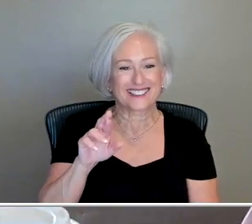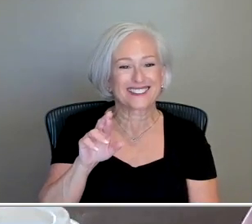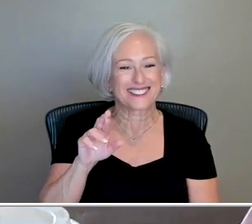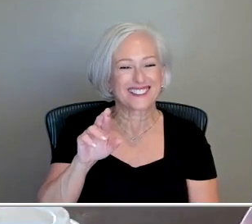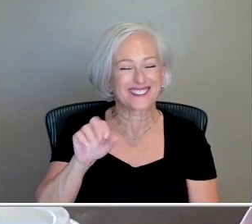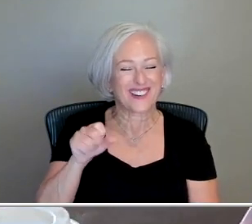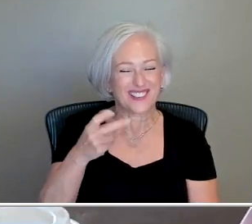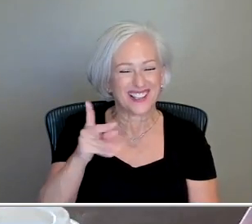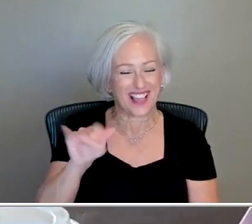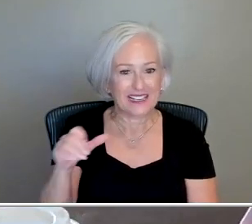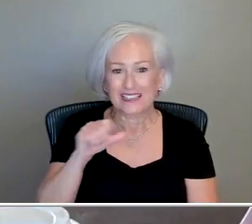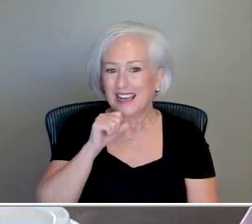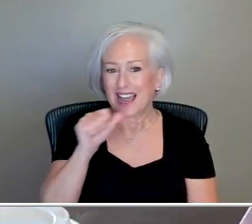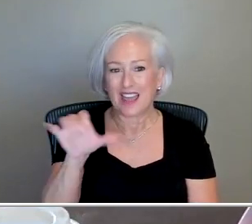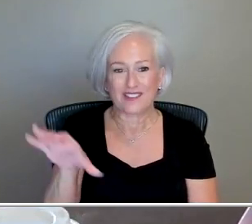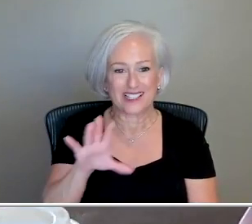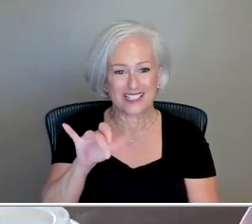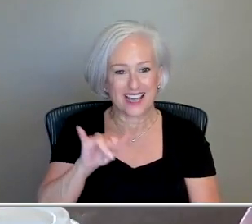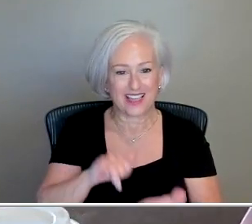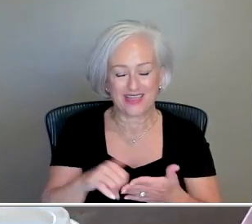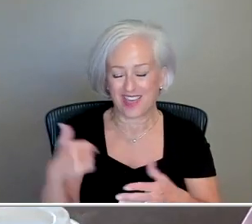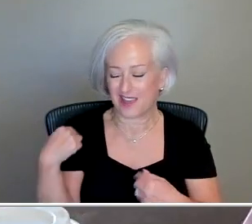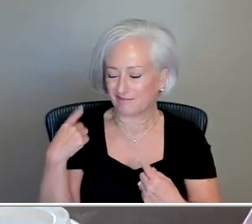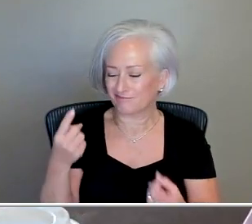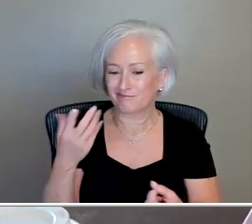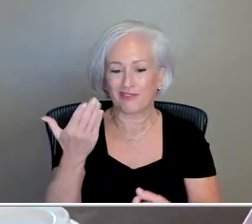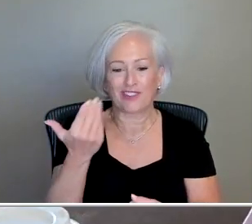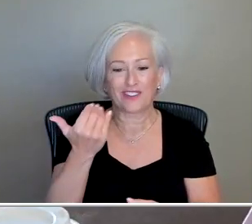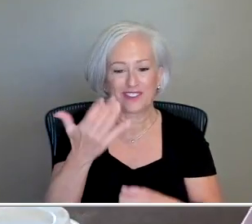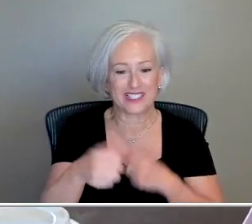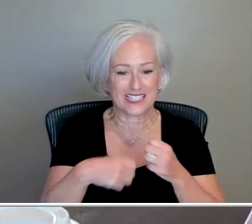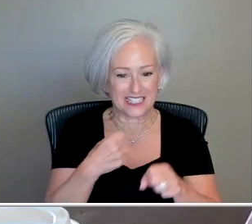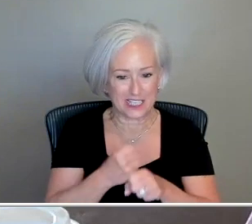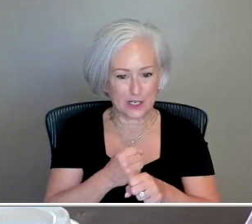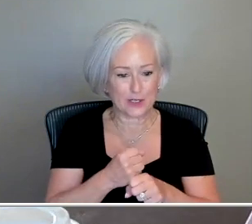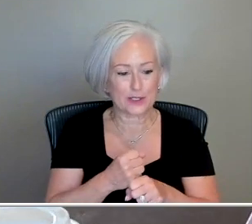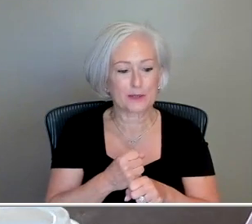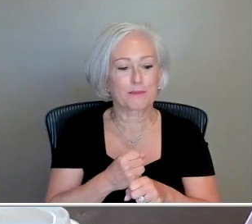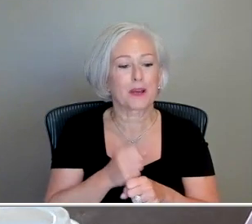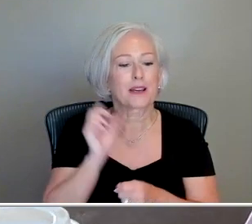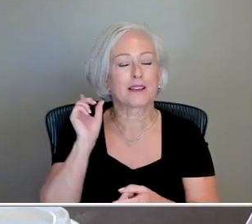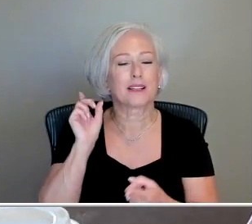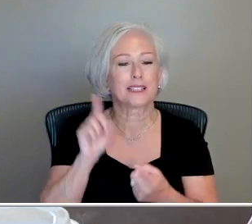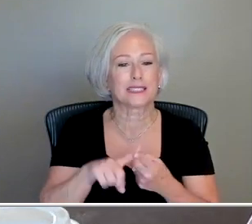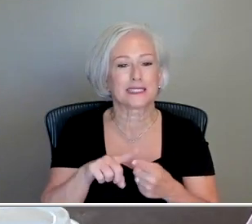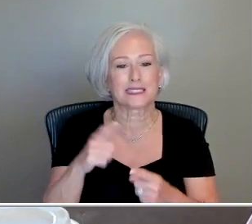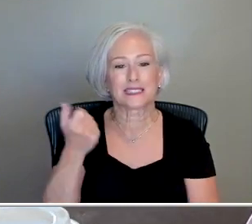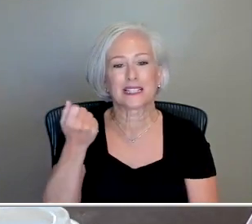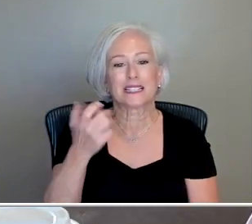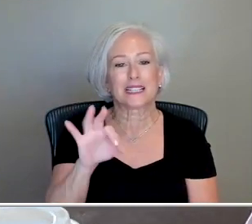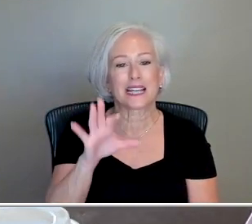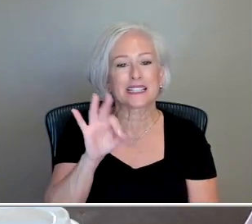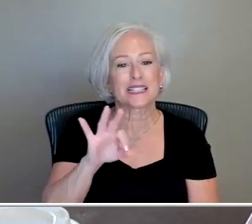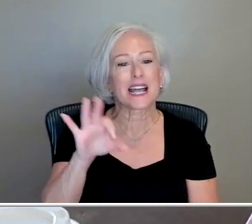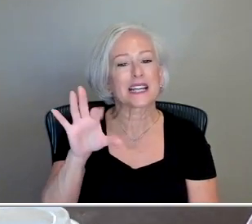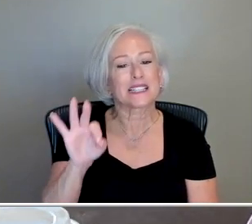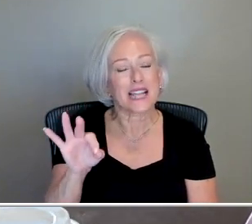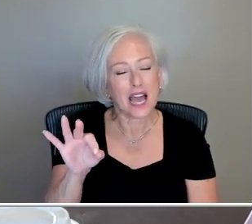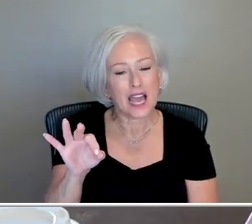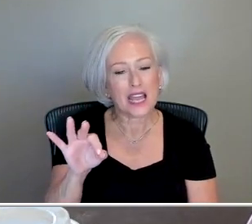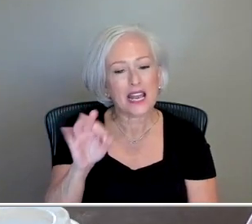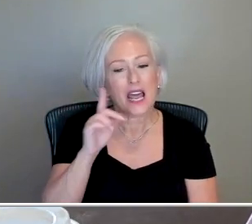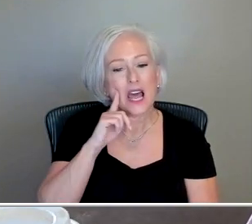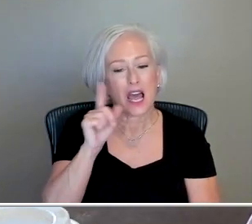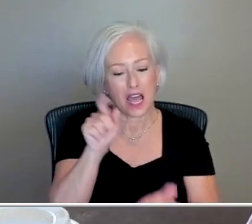in the last 15 years or so, but up through 1999, and I wrote on October